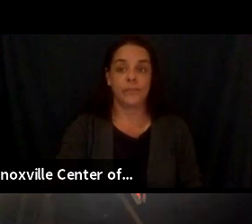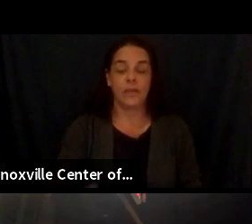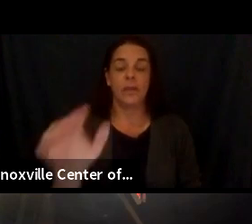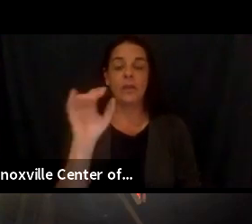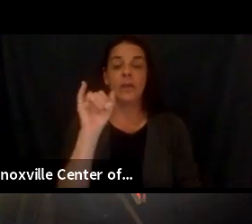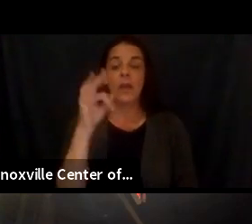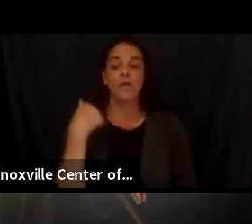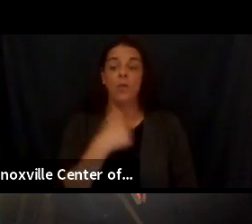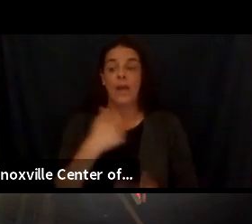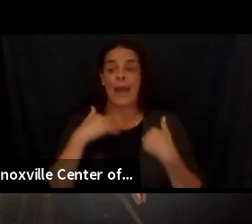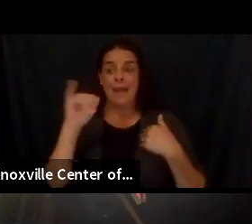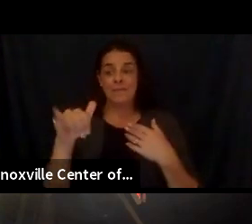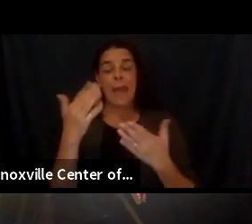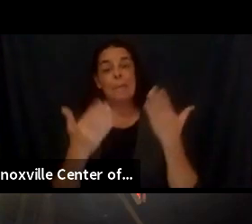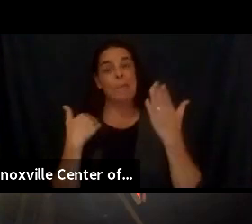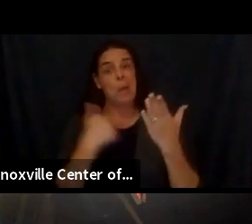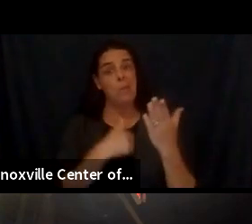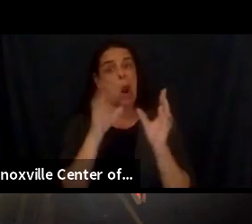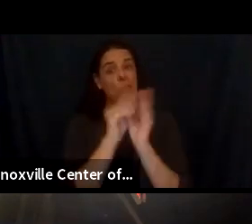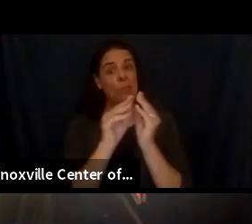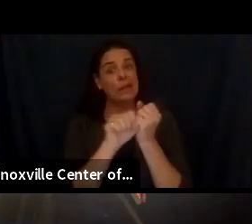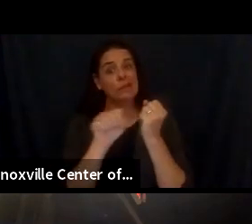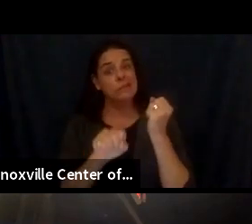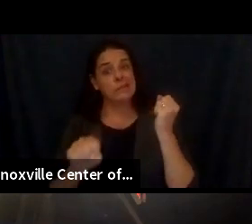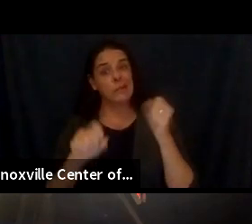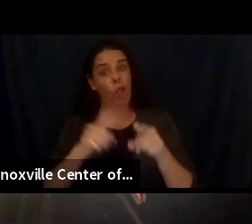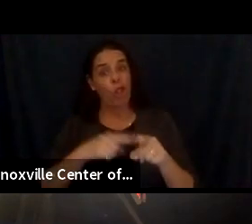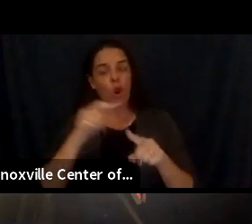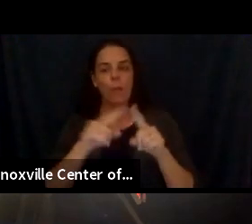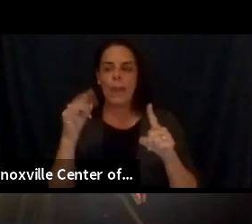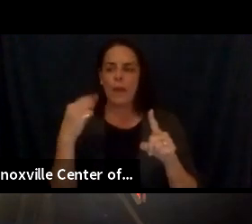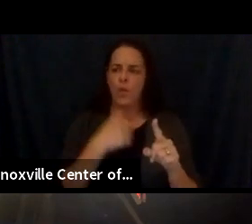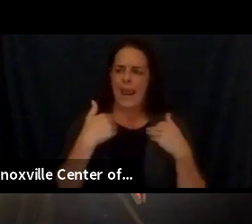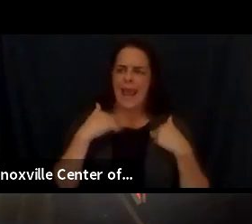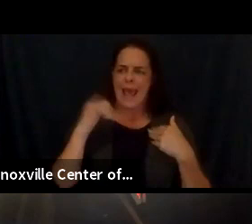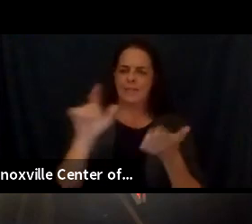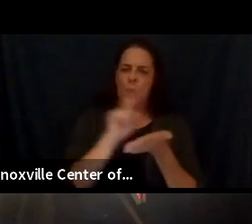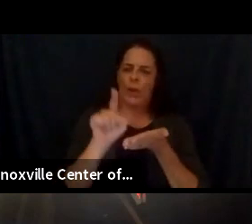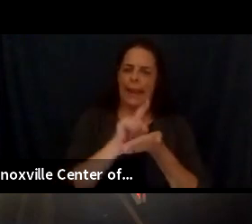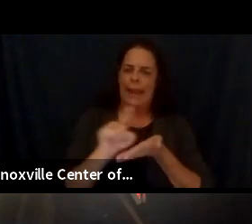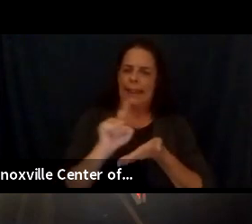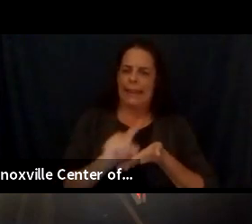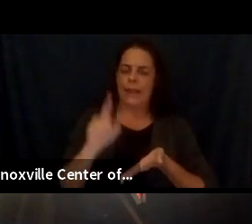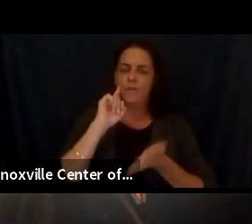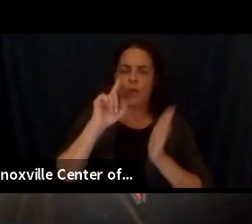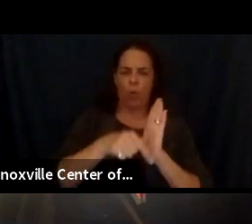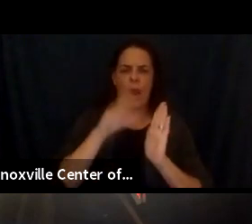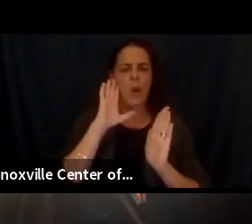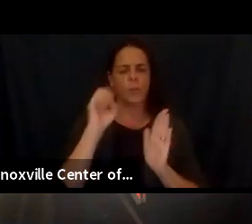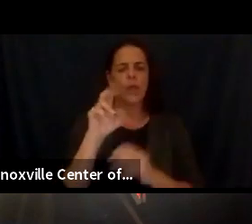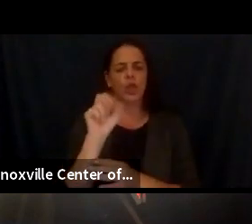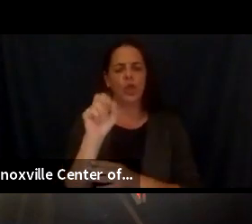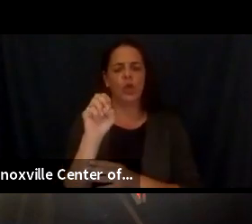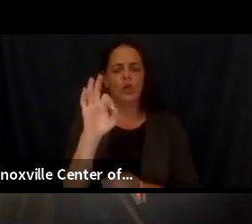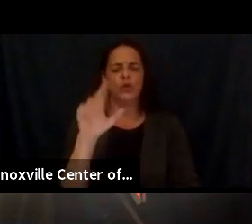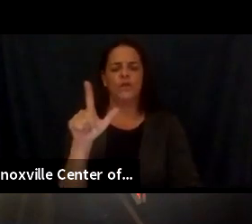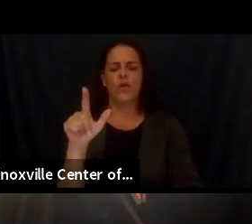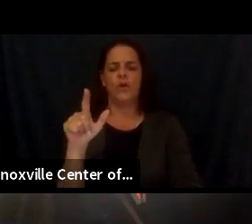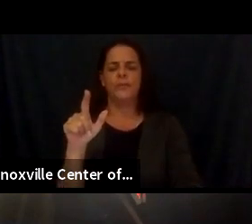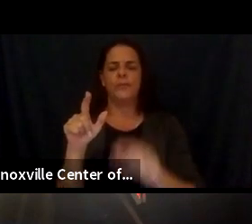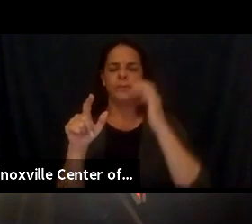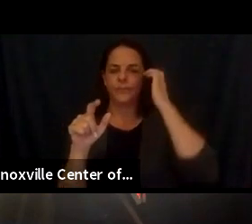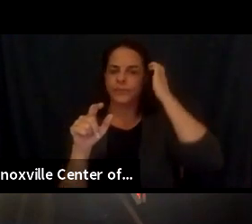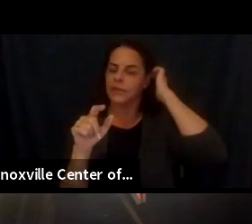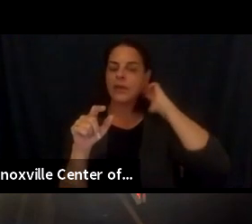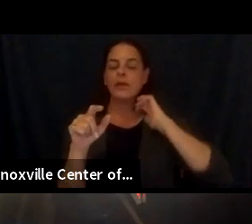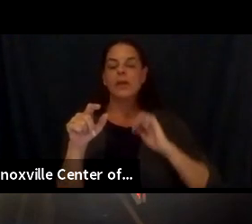meetings a little bit longer, but if we had it even weekly for a while, it may be very useful. And I think it would certainly lend an